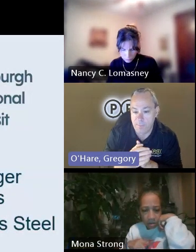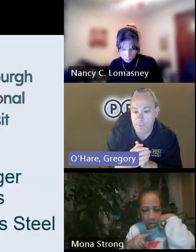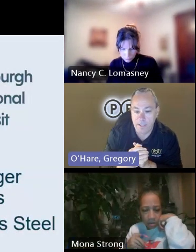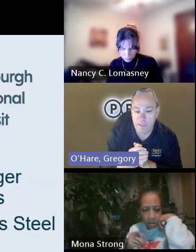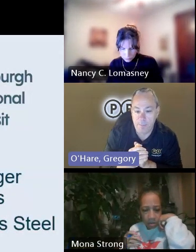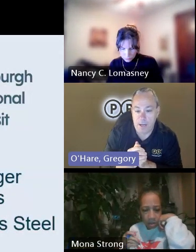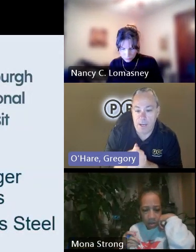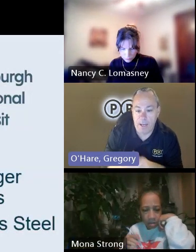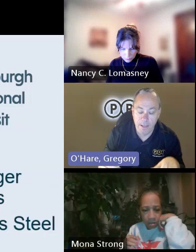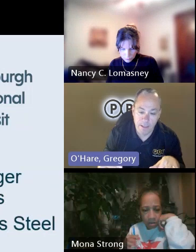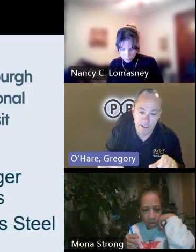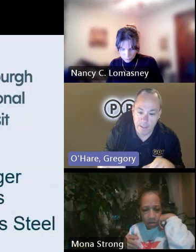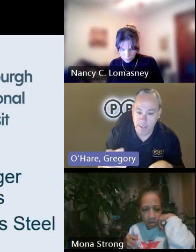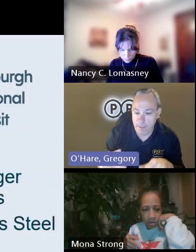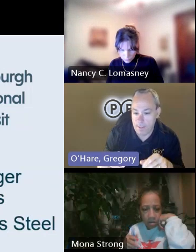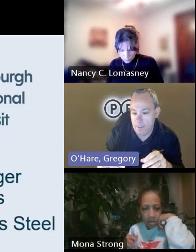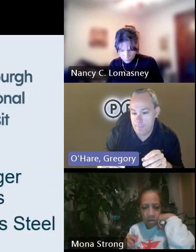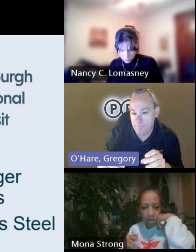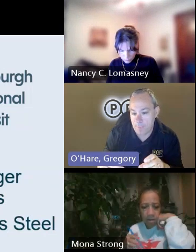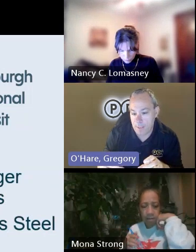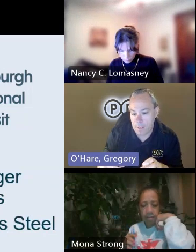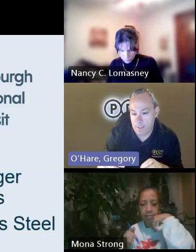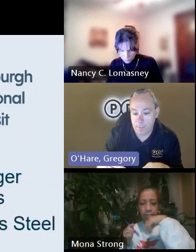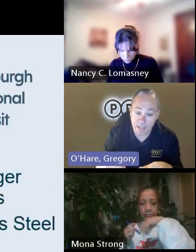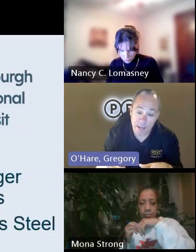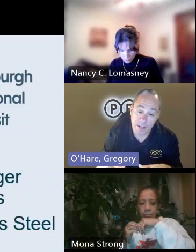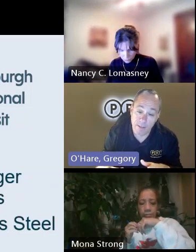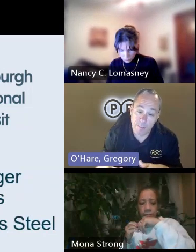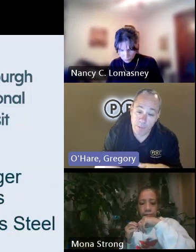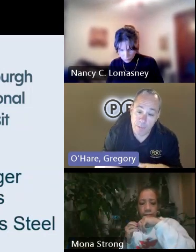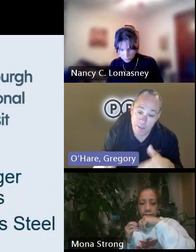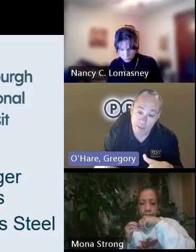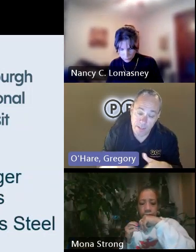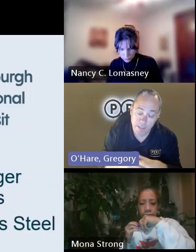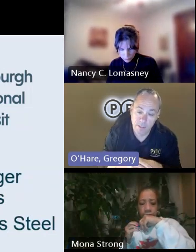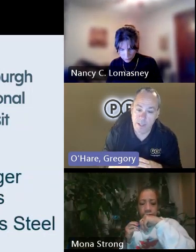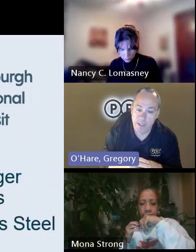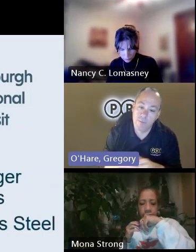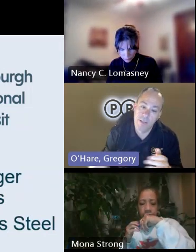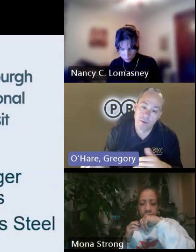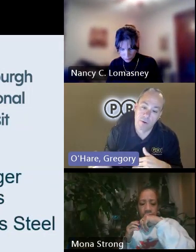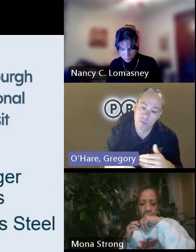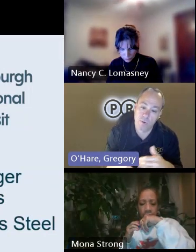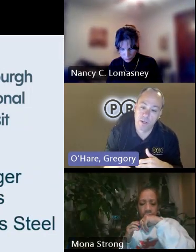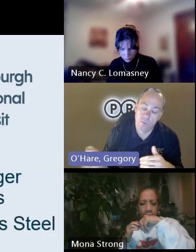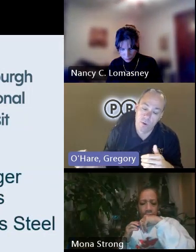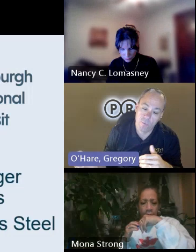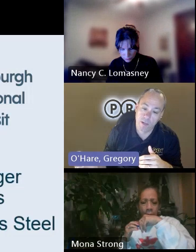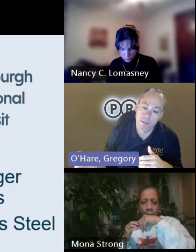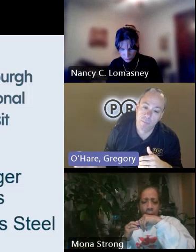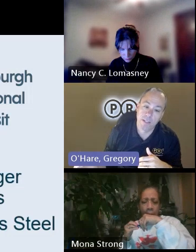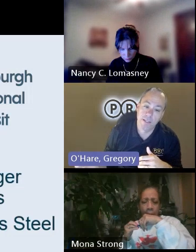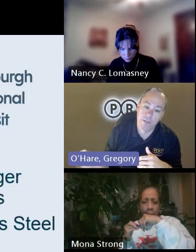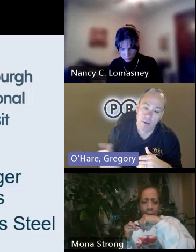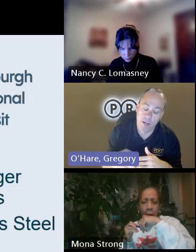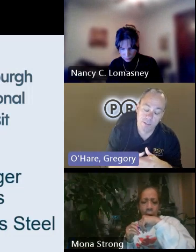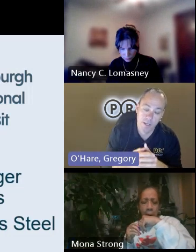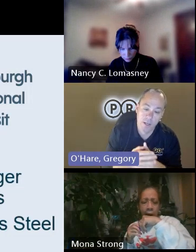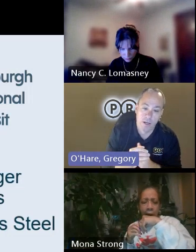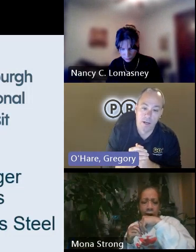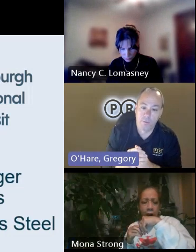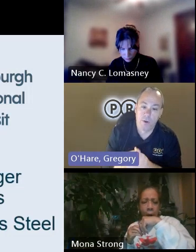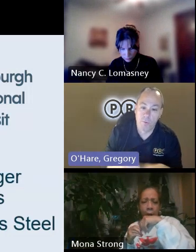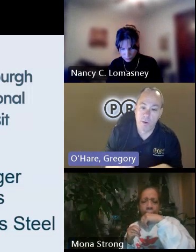which is depicted by the rectangular piano keys. So that would be the crosswalk to walk completely